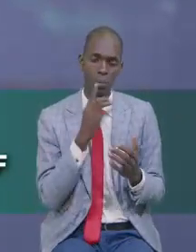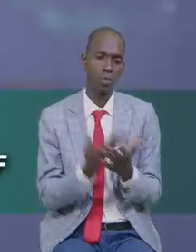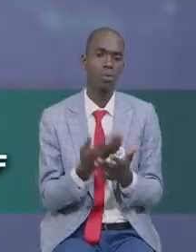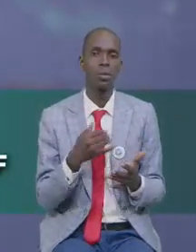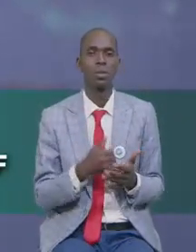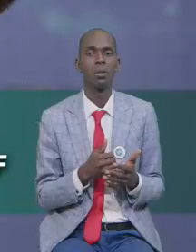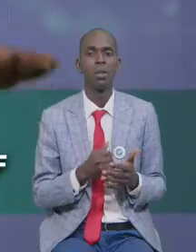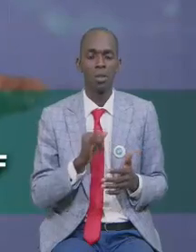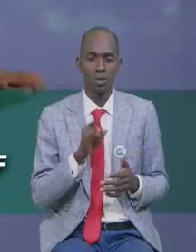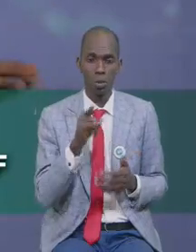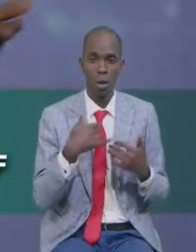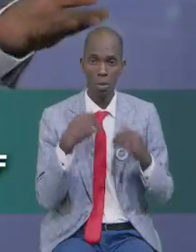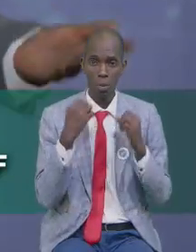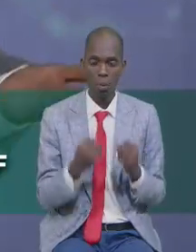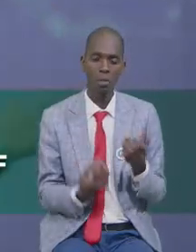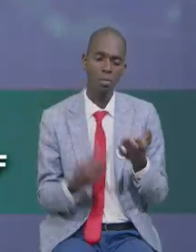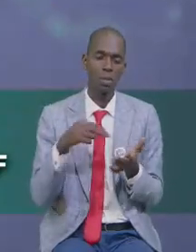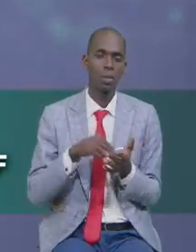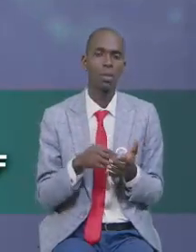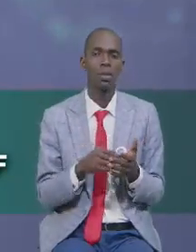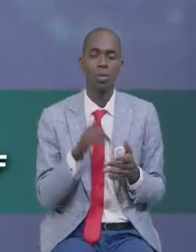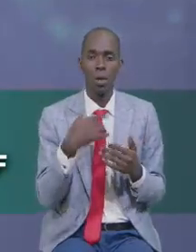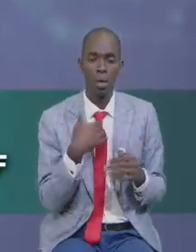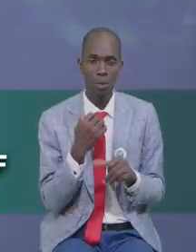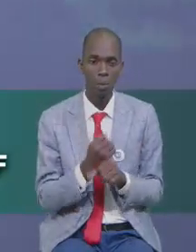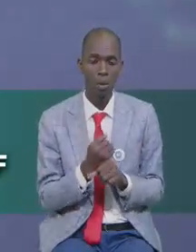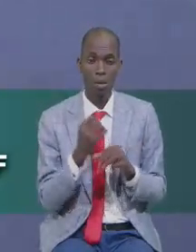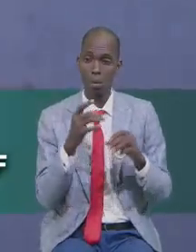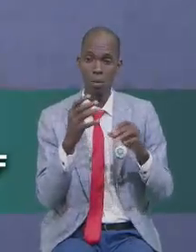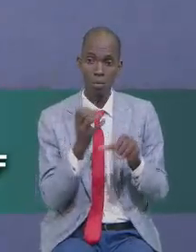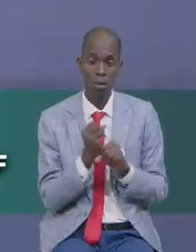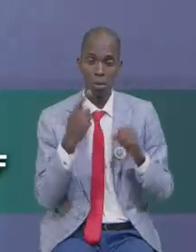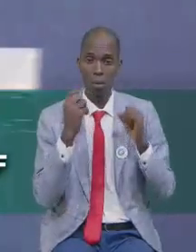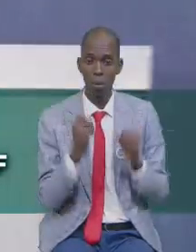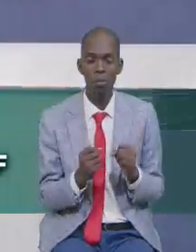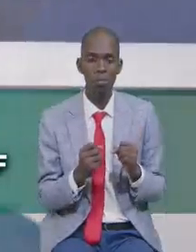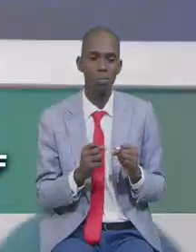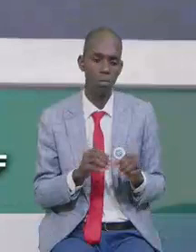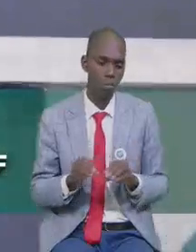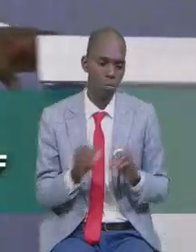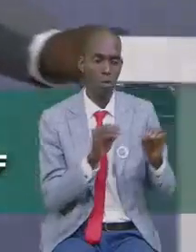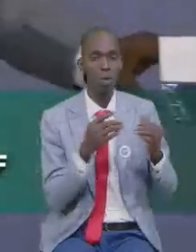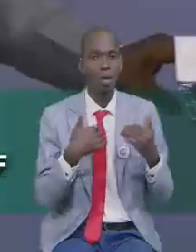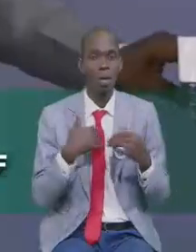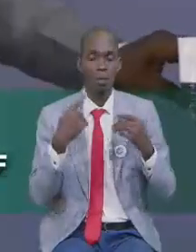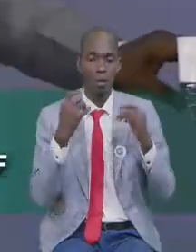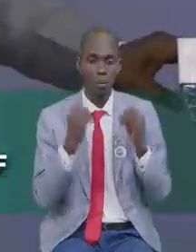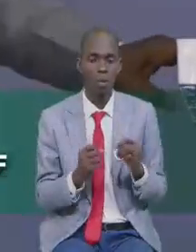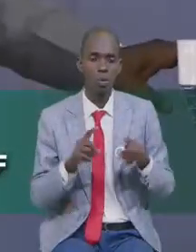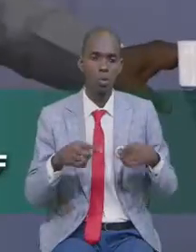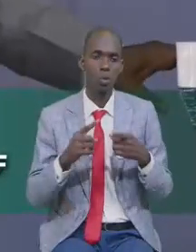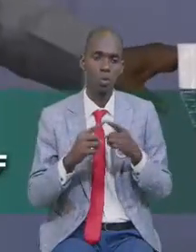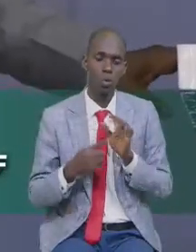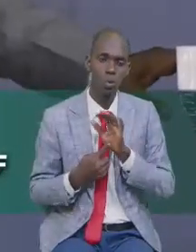have the power, rise up. You have the power, move on. You have the power, go exercise that